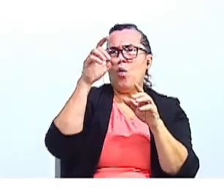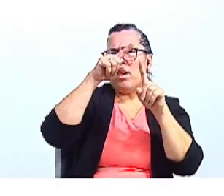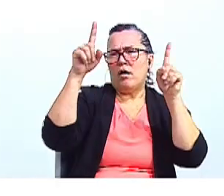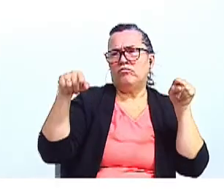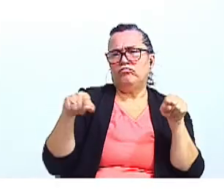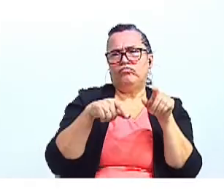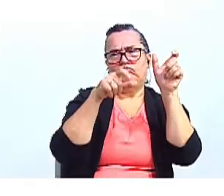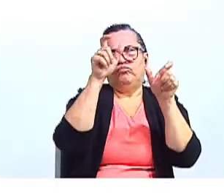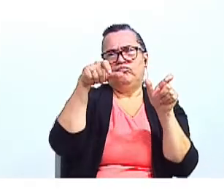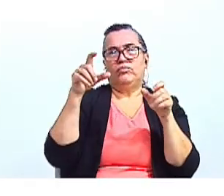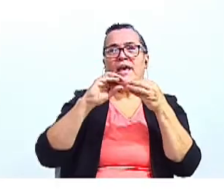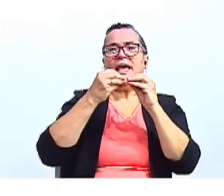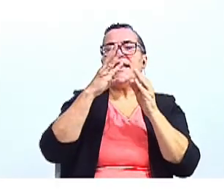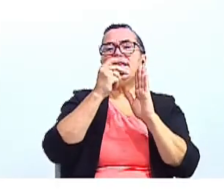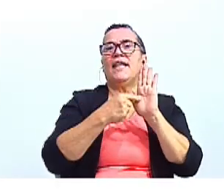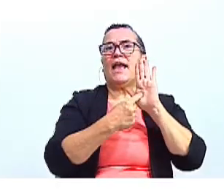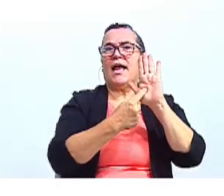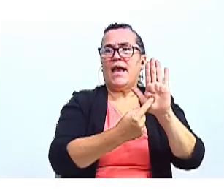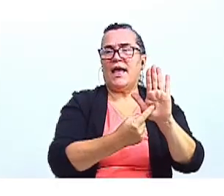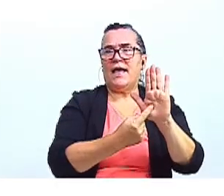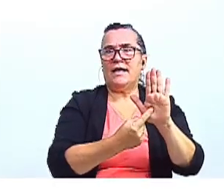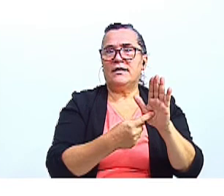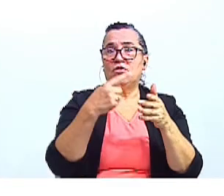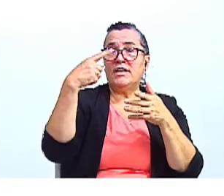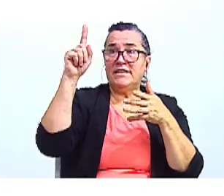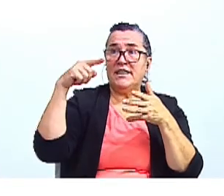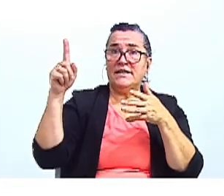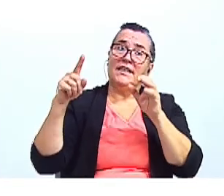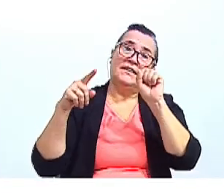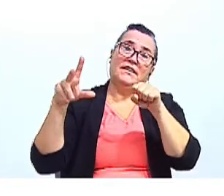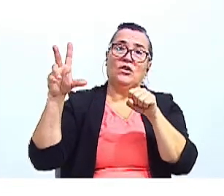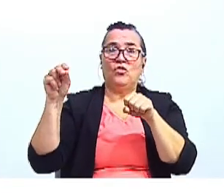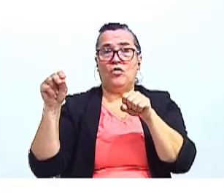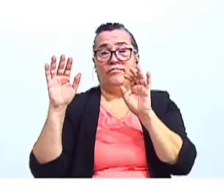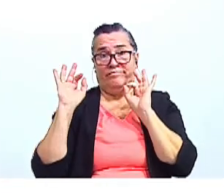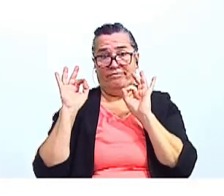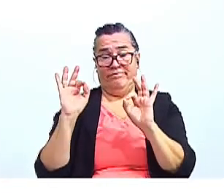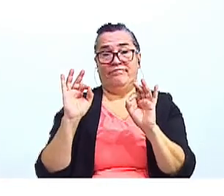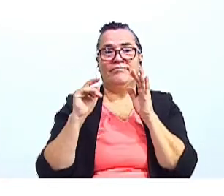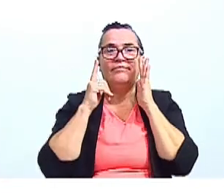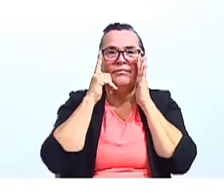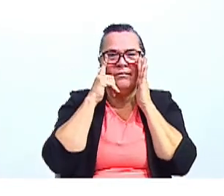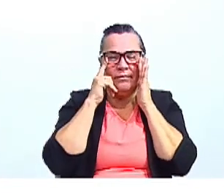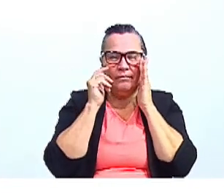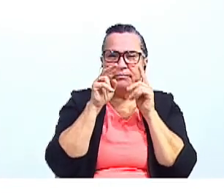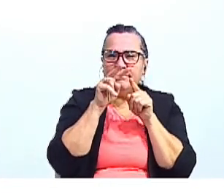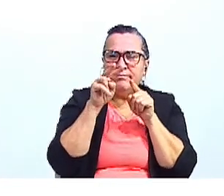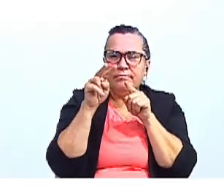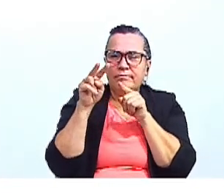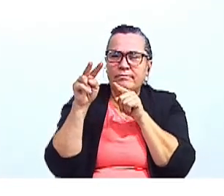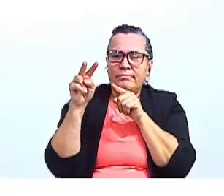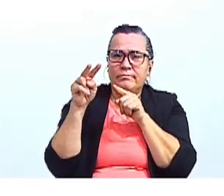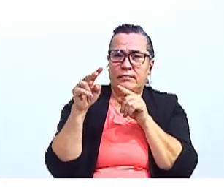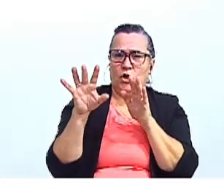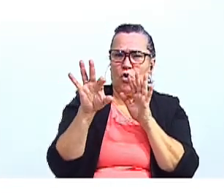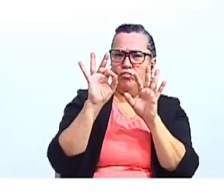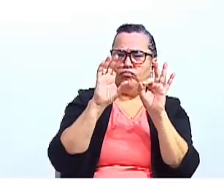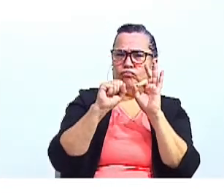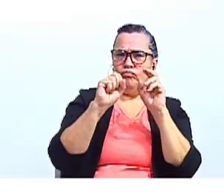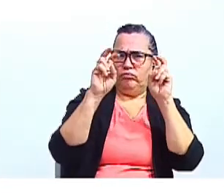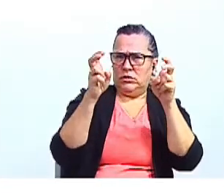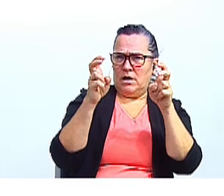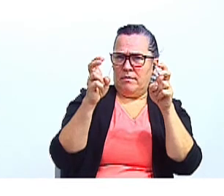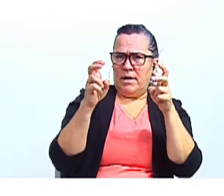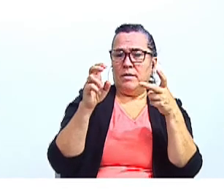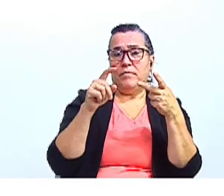some indicators, and you are going to check if you achieve it or not, okay? So I identified the topic.